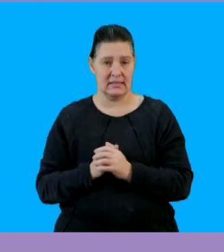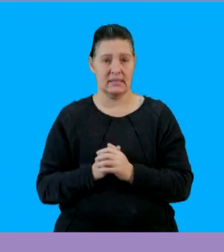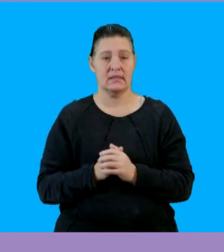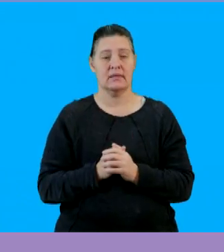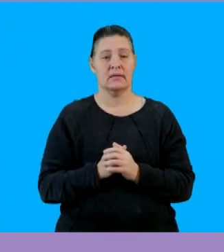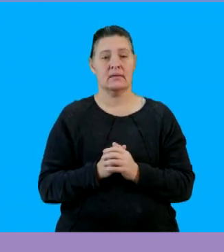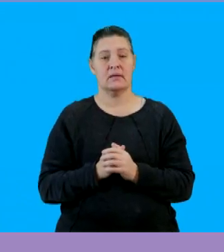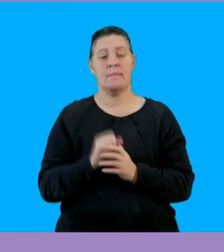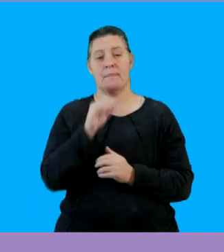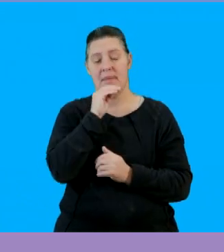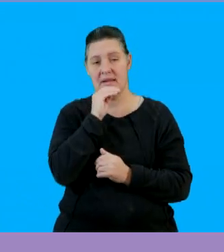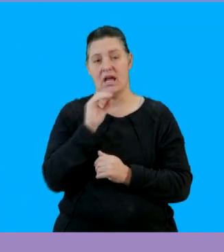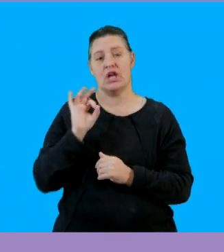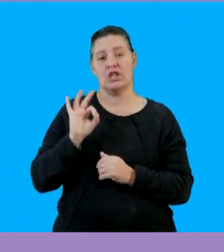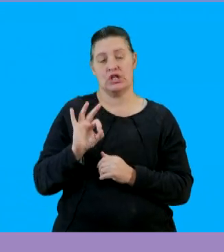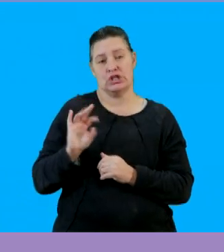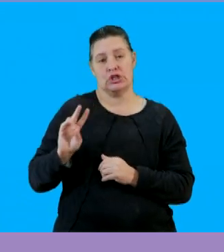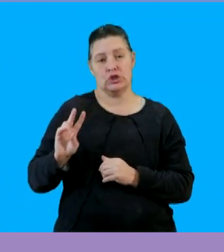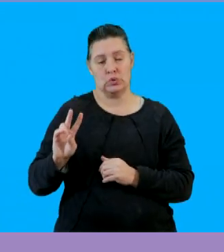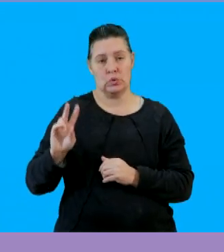8. That is going to be